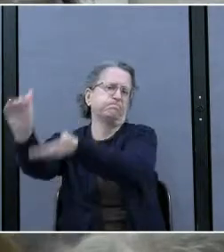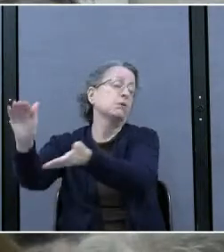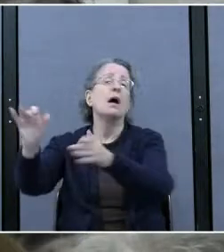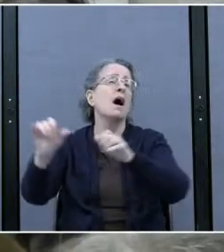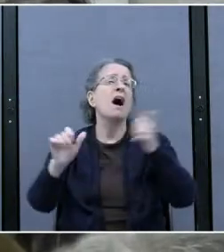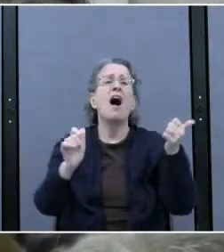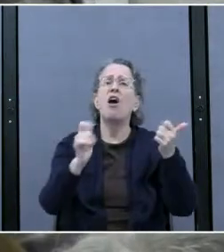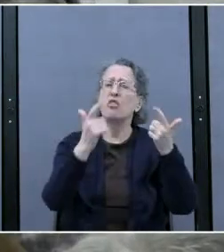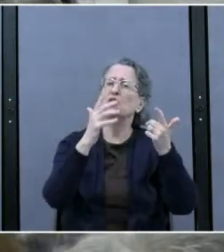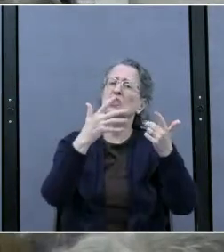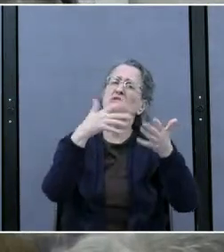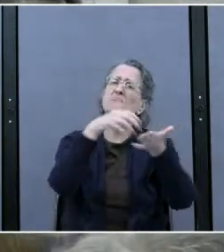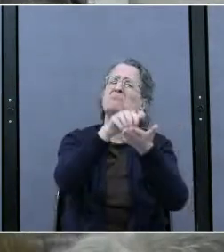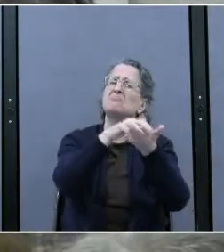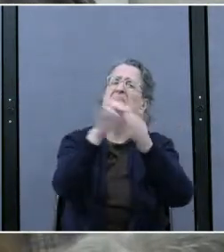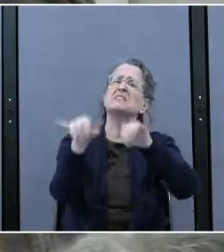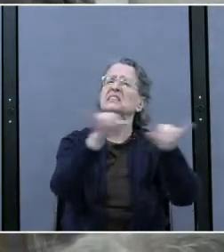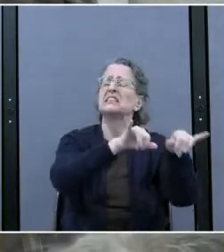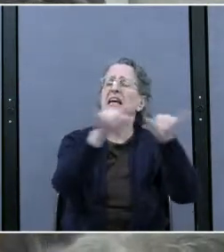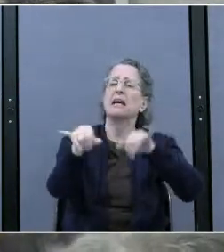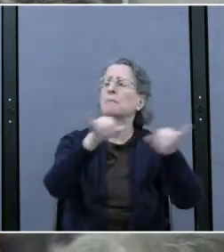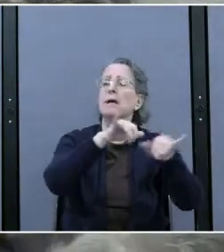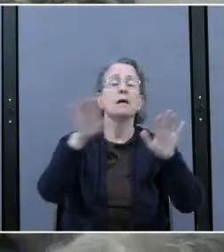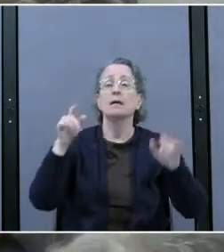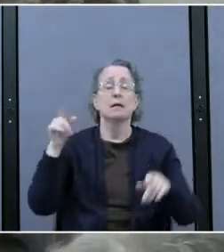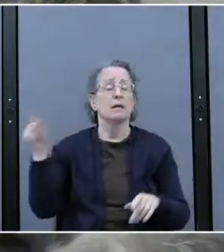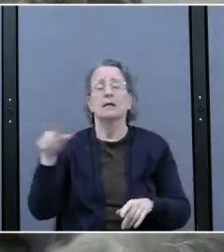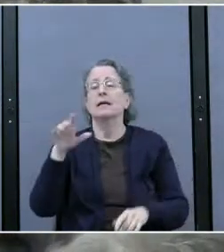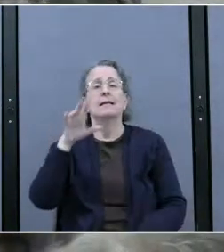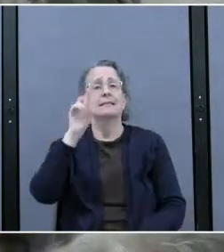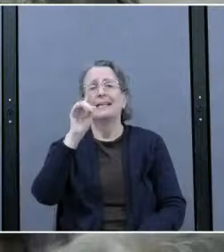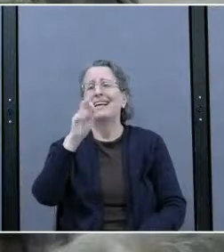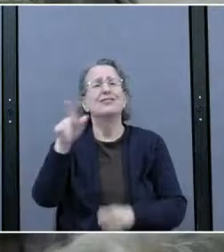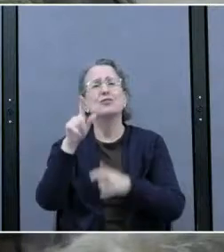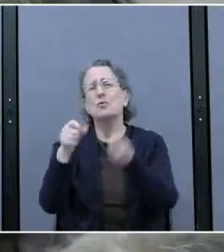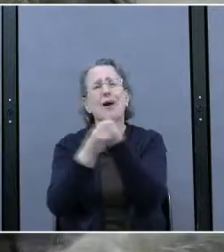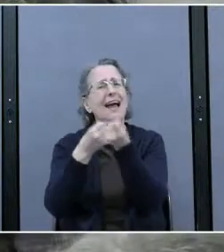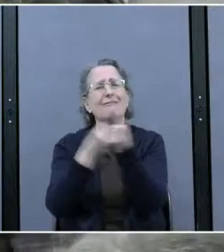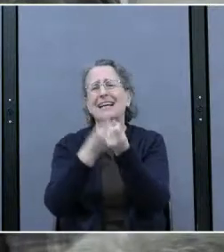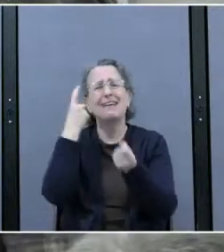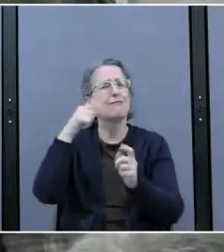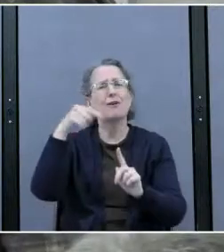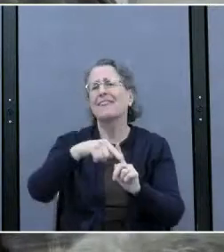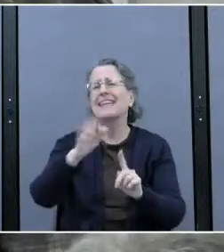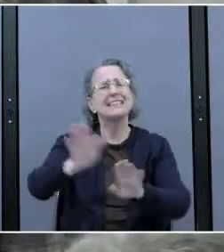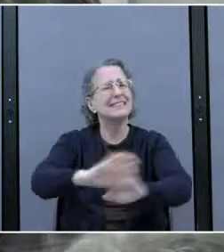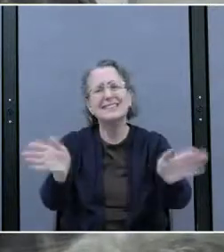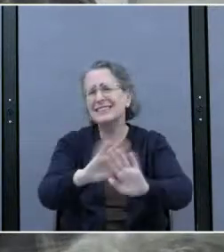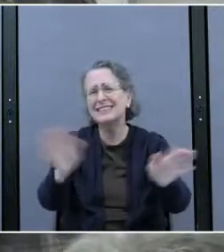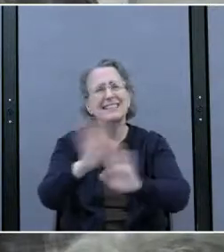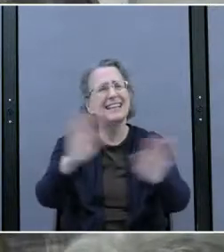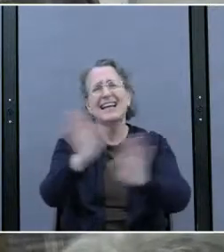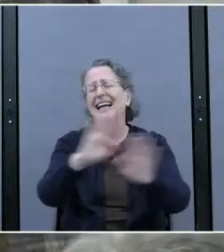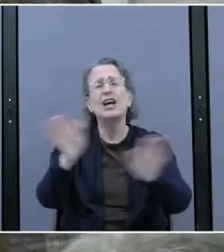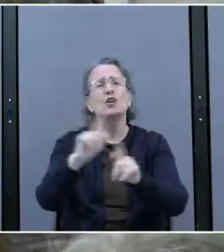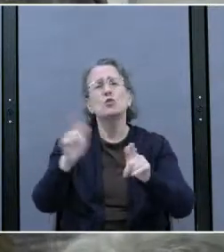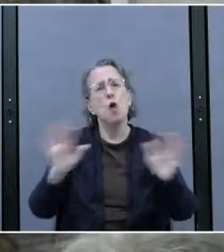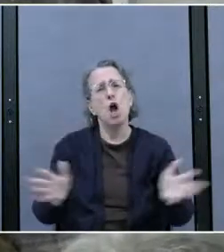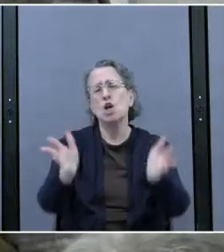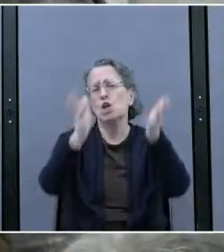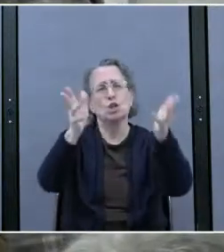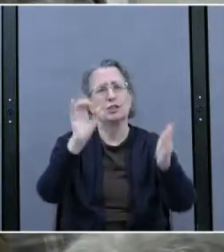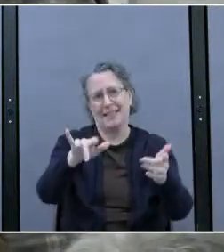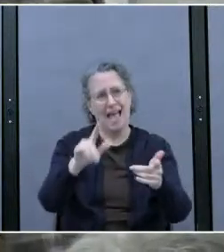of public preference. This feels a lot like advocacy at this point. I'm just pointing out urging. That's it's definitely